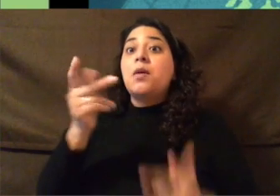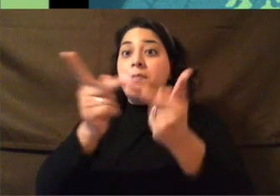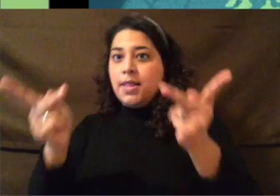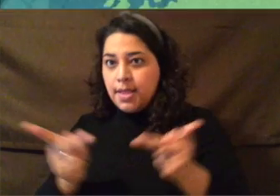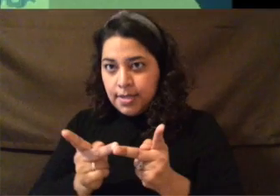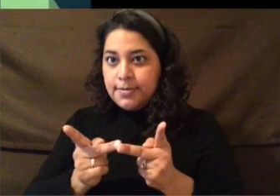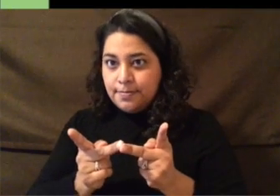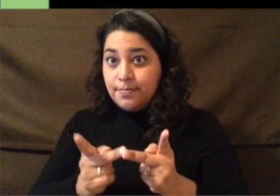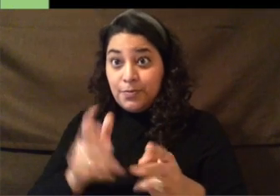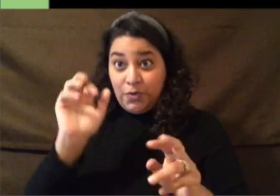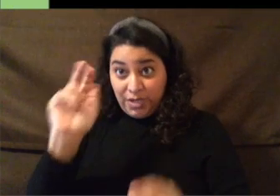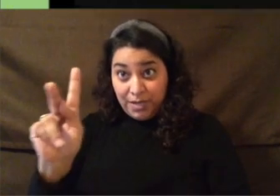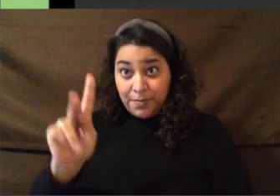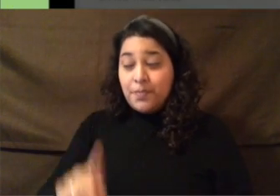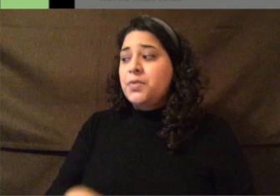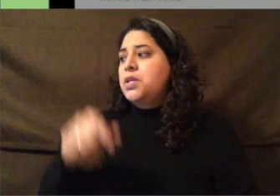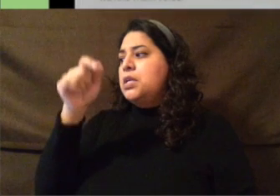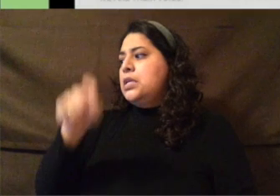to be, okay?